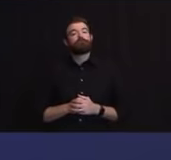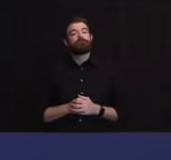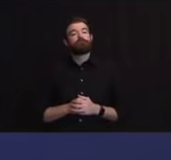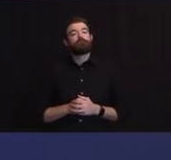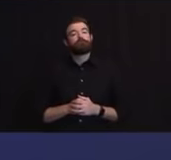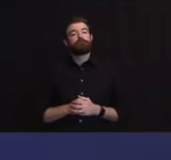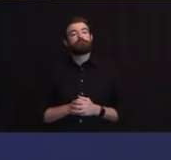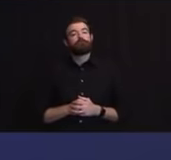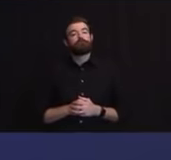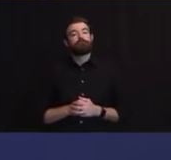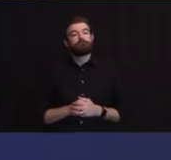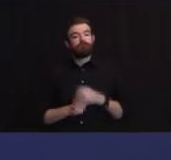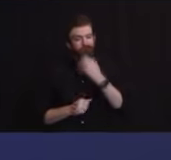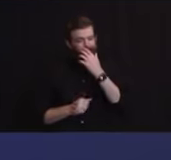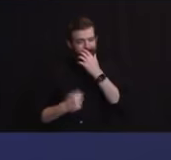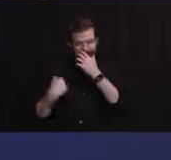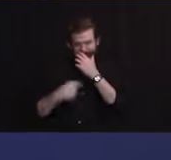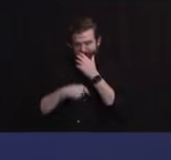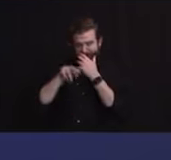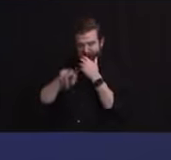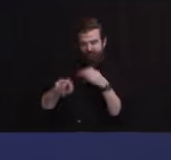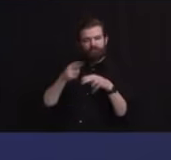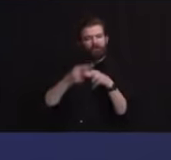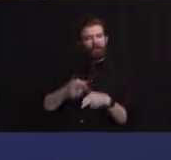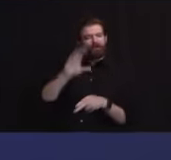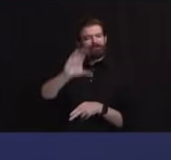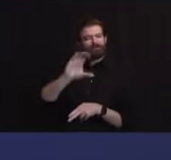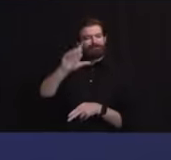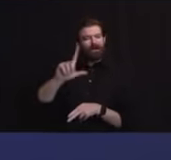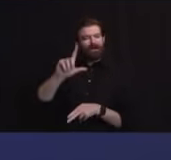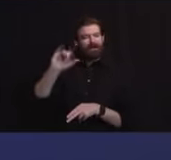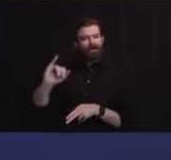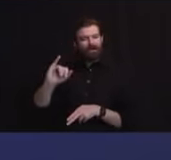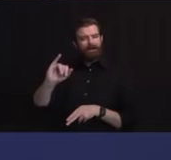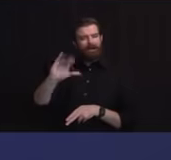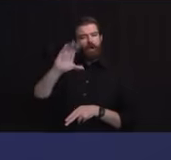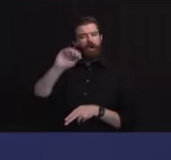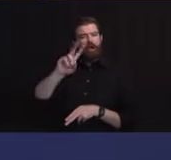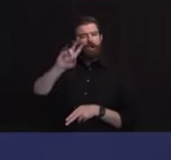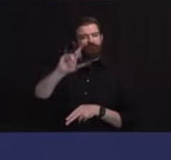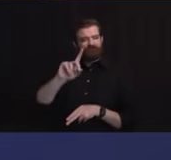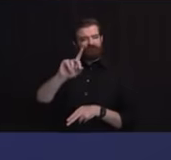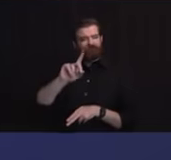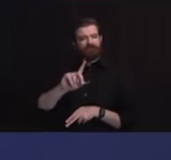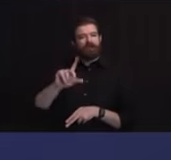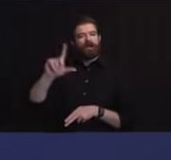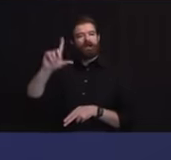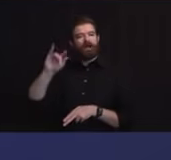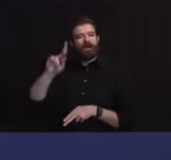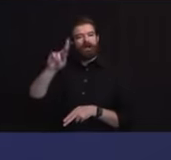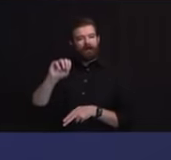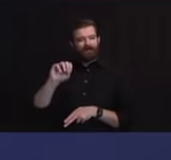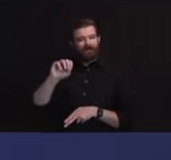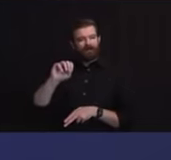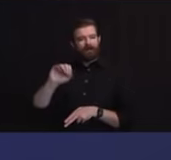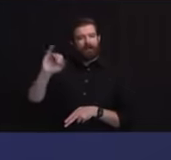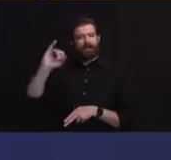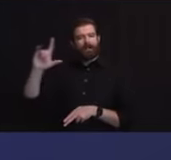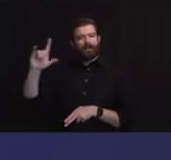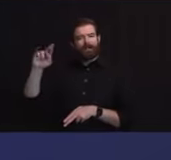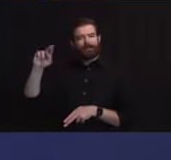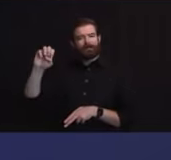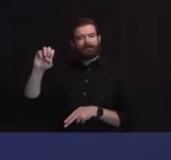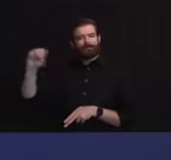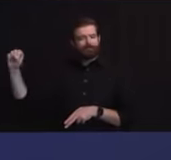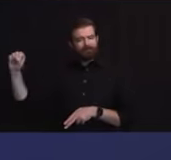So I think if, and we saw it sadly, because we had the second wave. First of all, we had the first